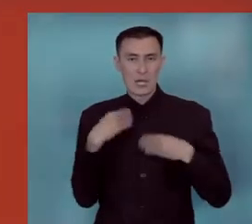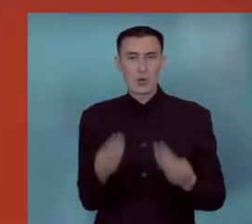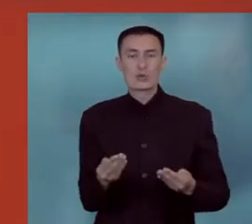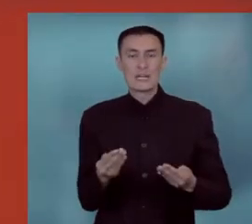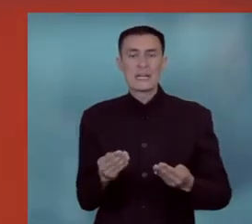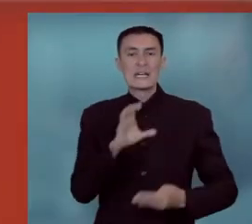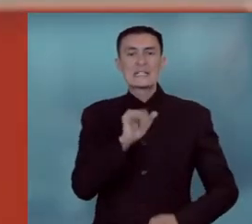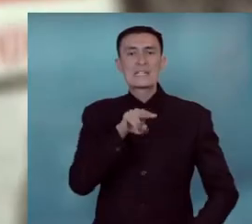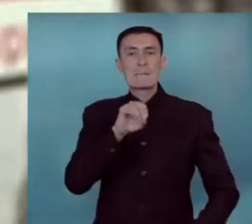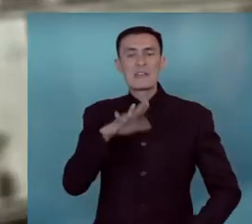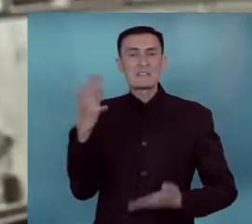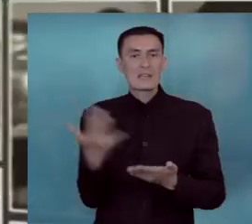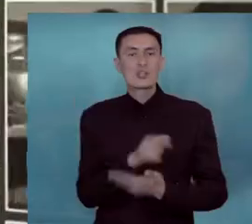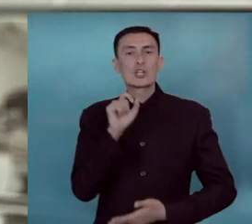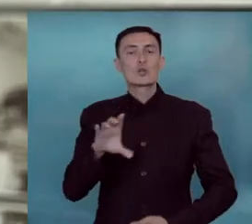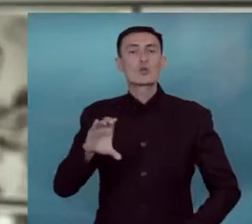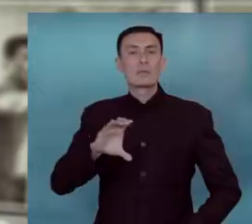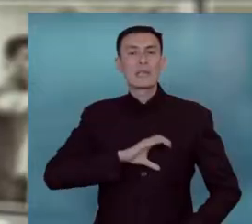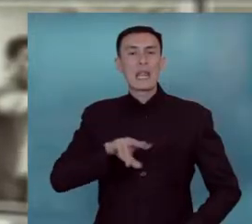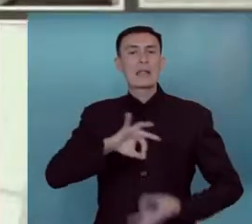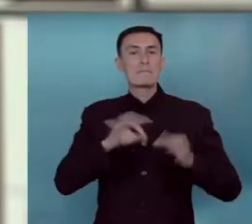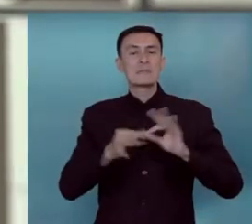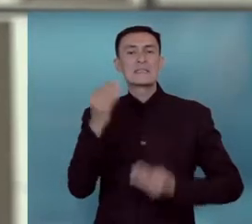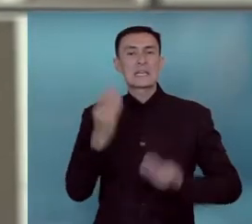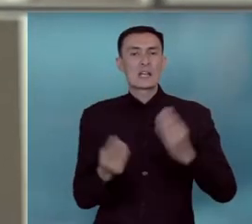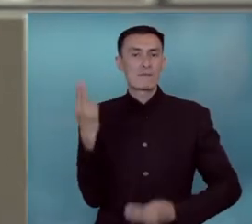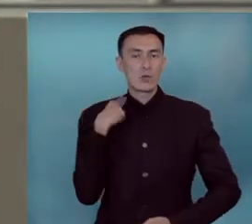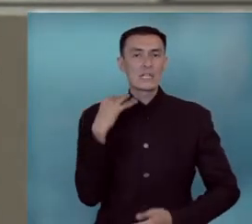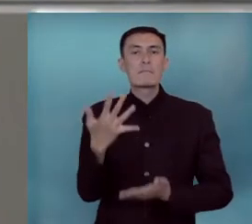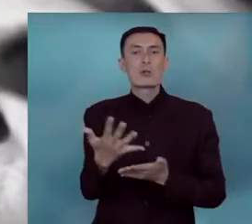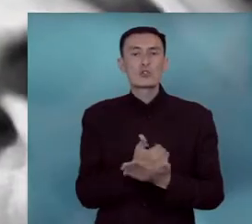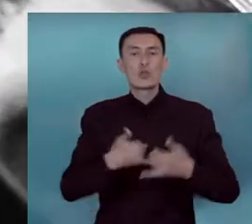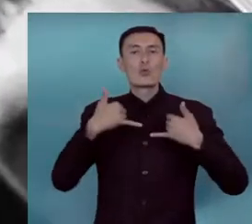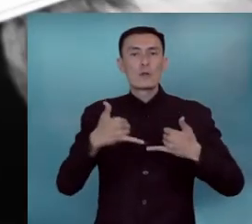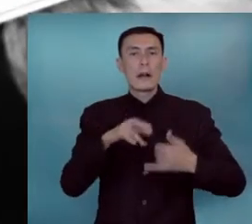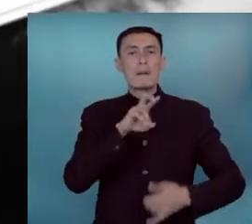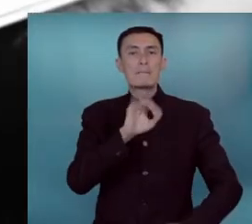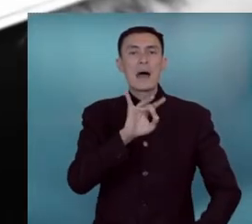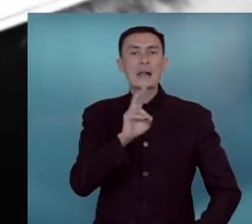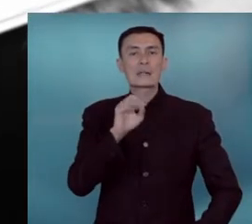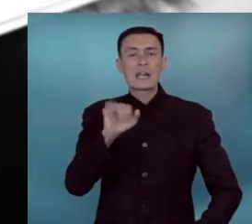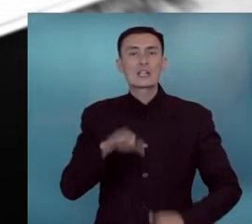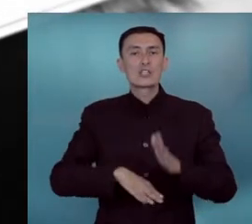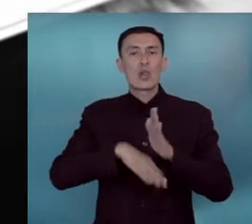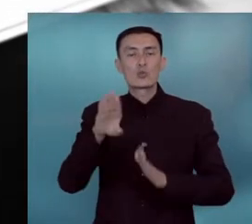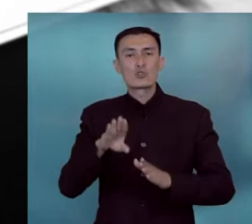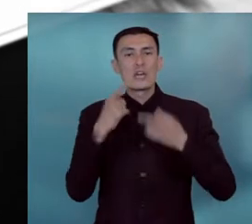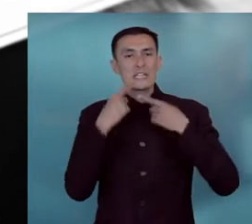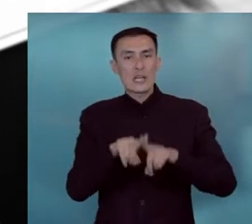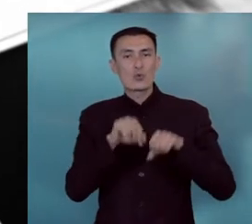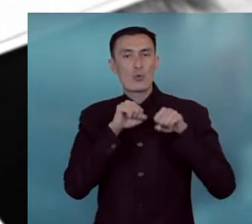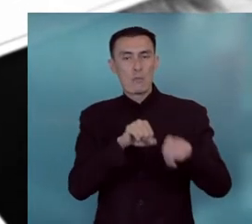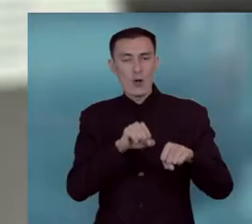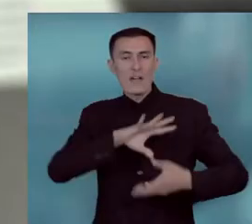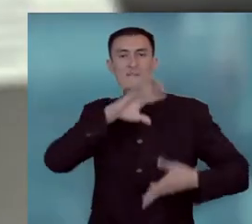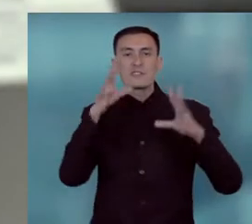Serik Sapiyev not only won the gold medal for boxing at the London 2012 Olympic Games, he also received the Val Barker